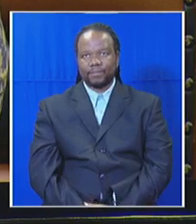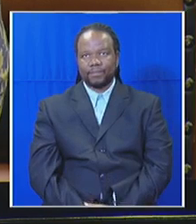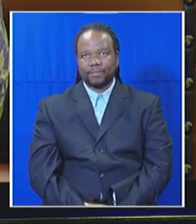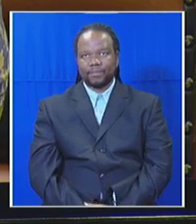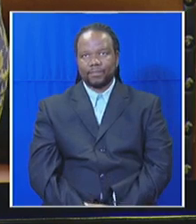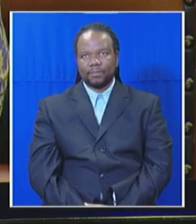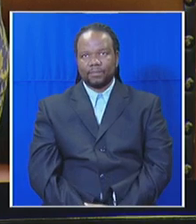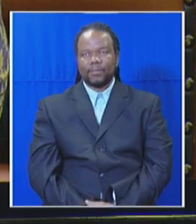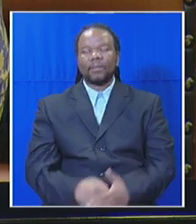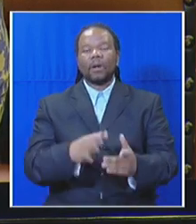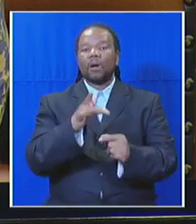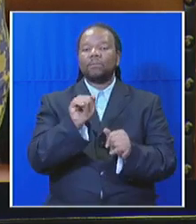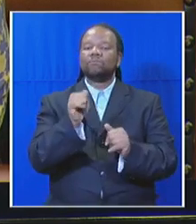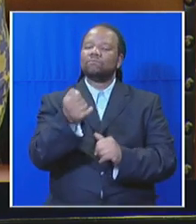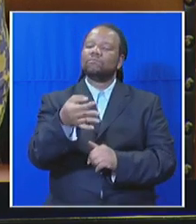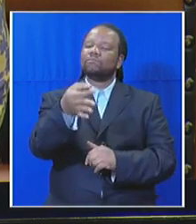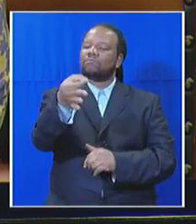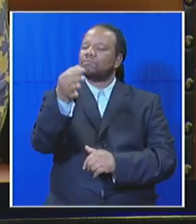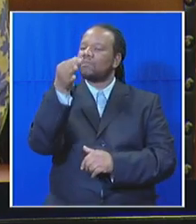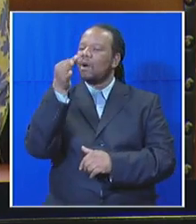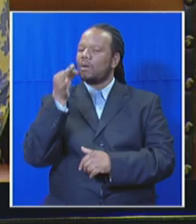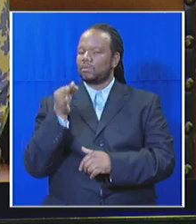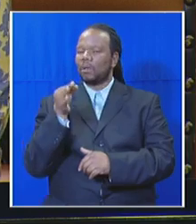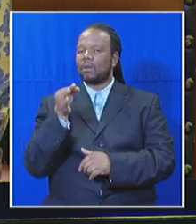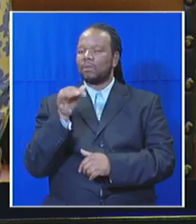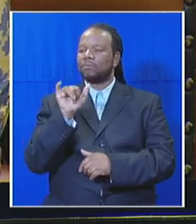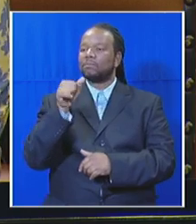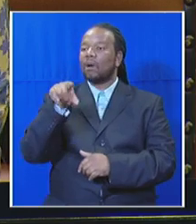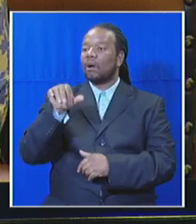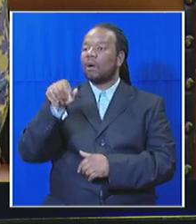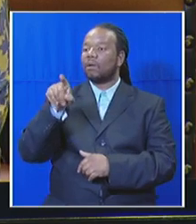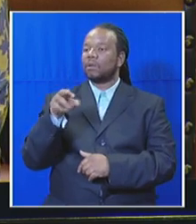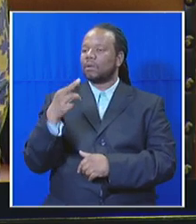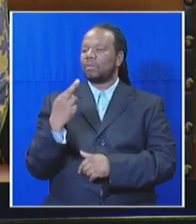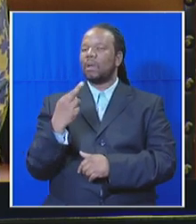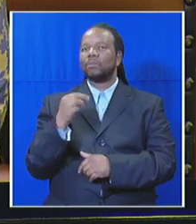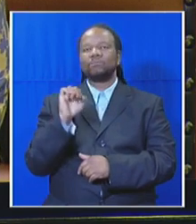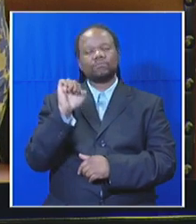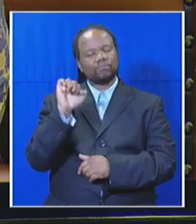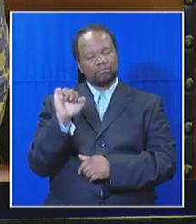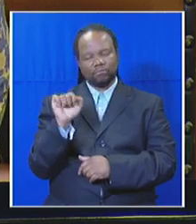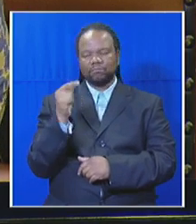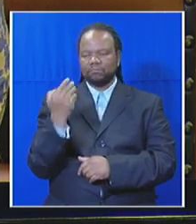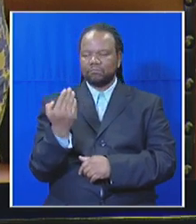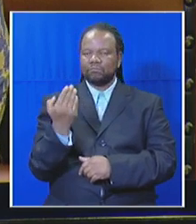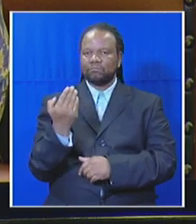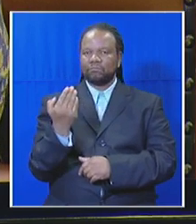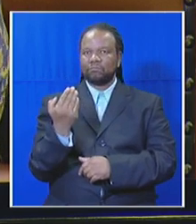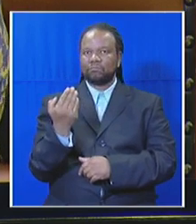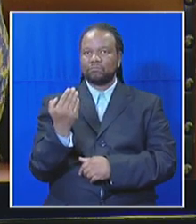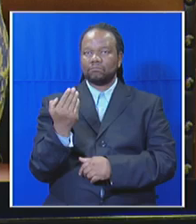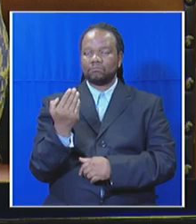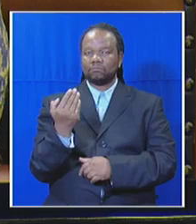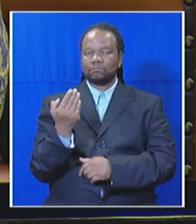The answer to that issue that Honorable Gadi is raising is